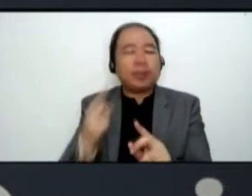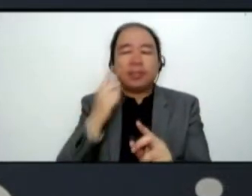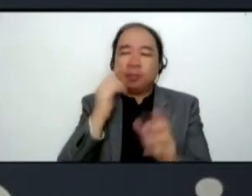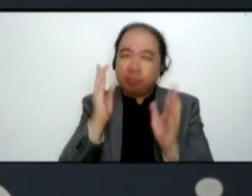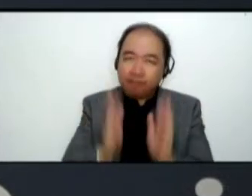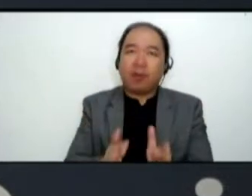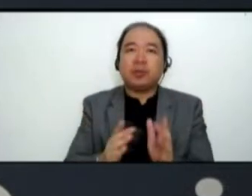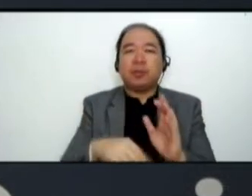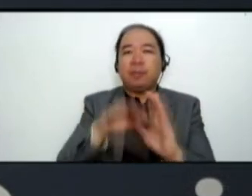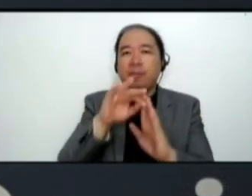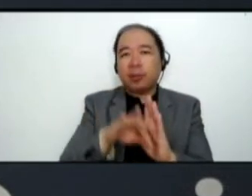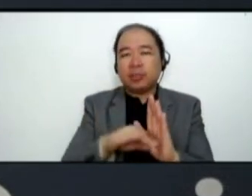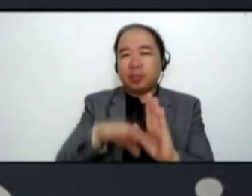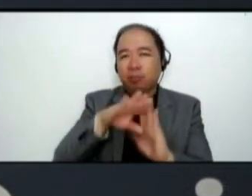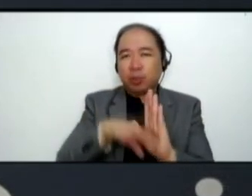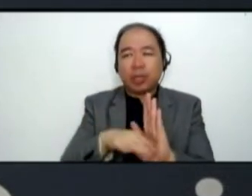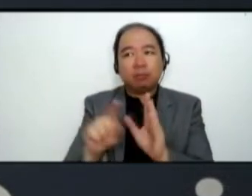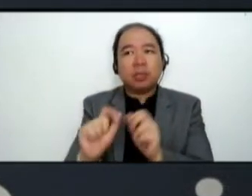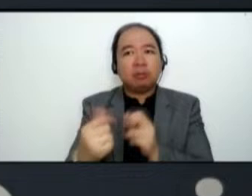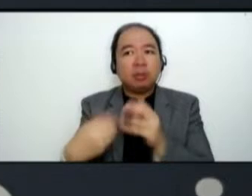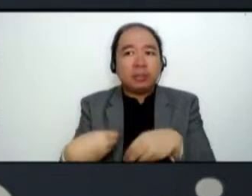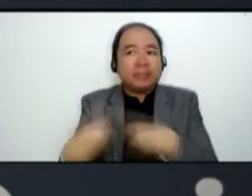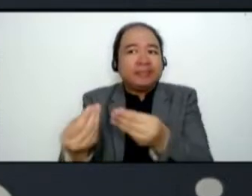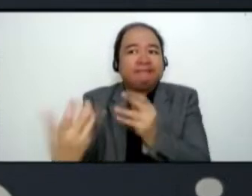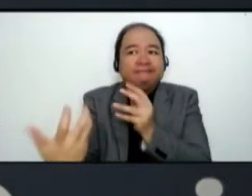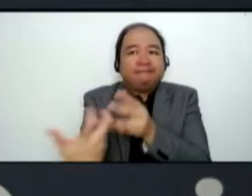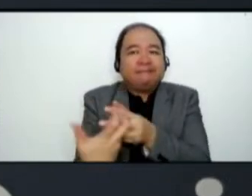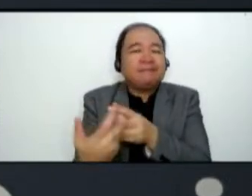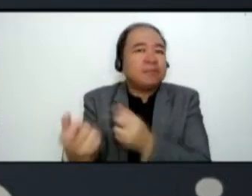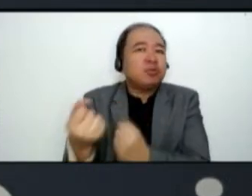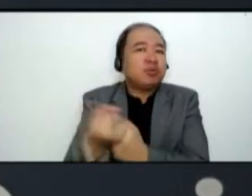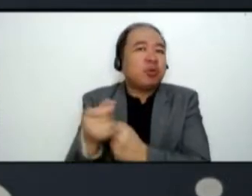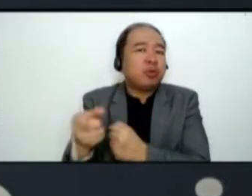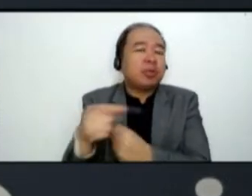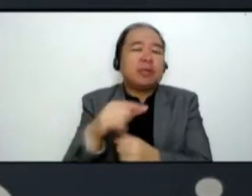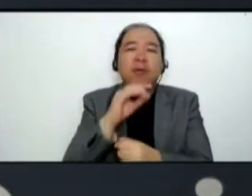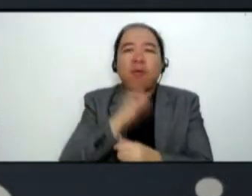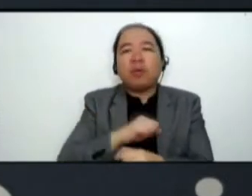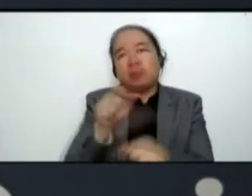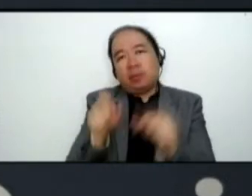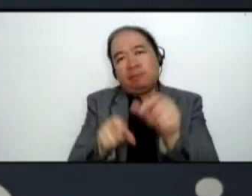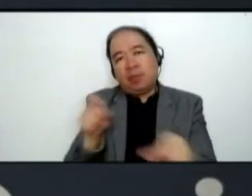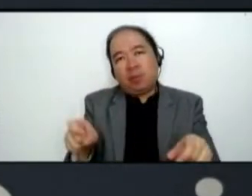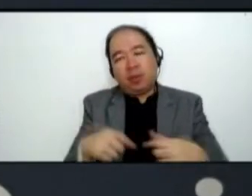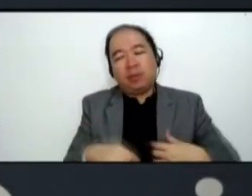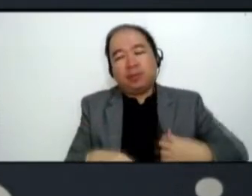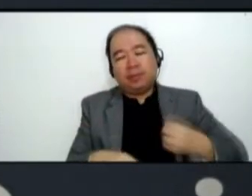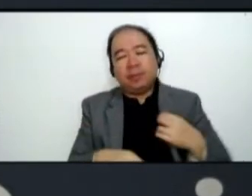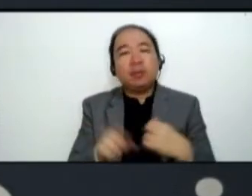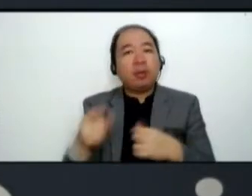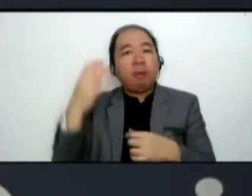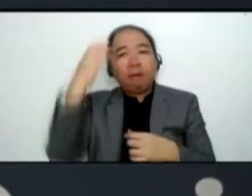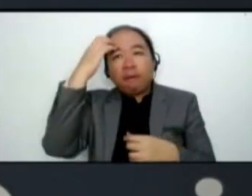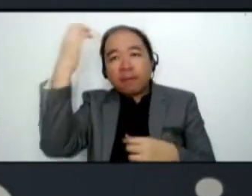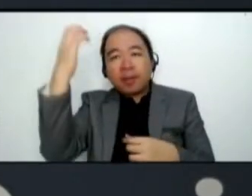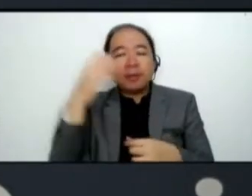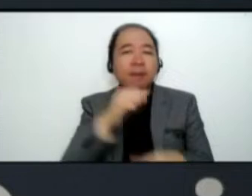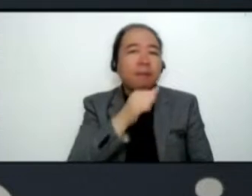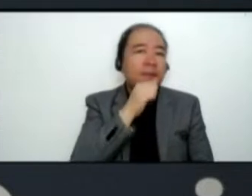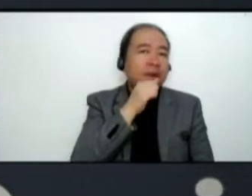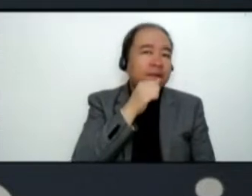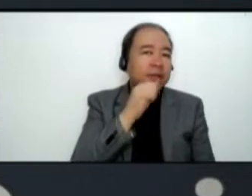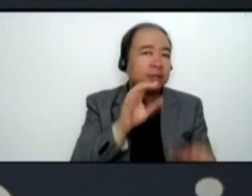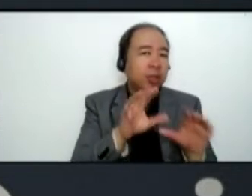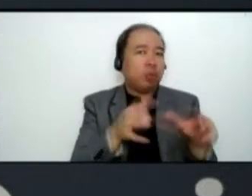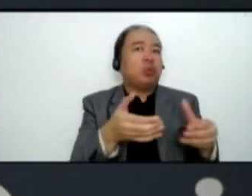seniors, and intergenerational can, of course, be a big enabler. Now, the government and the private sector as the